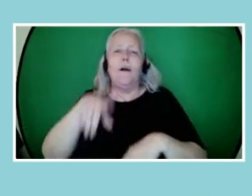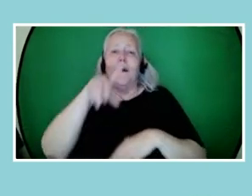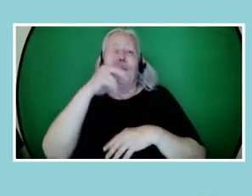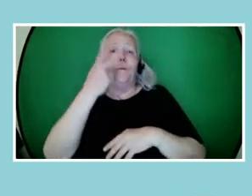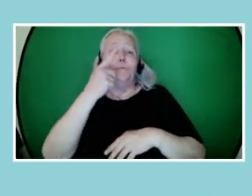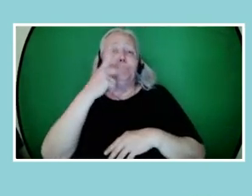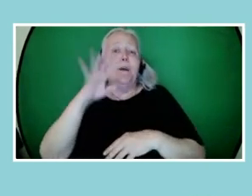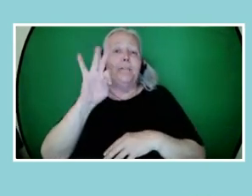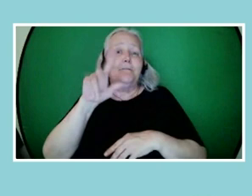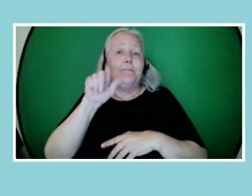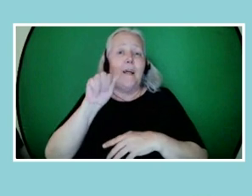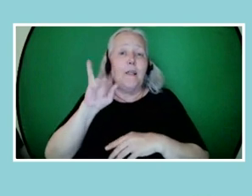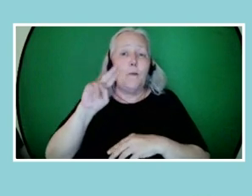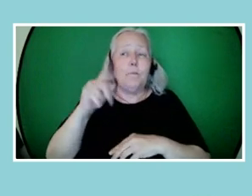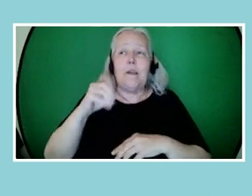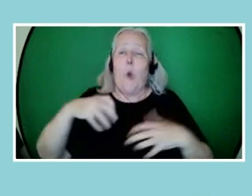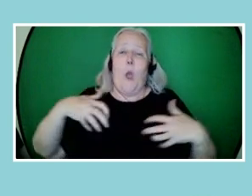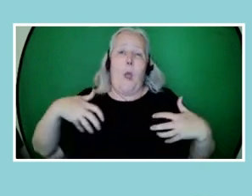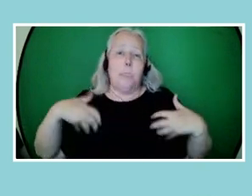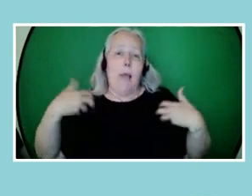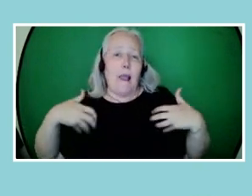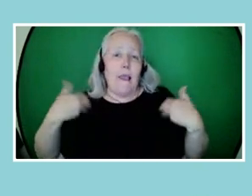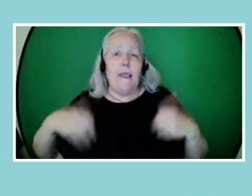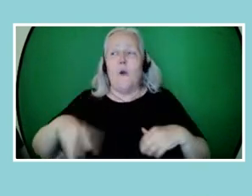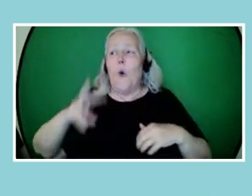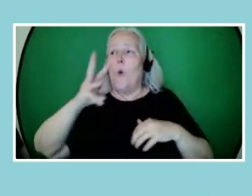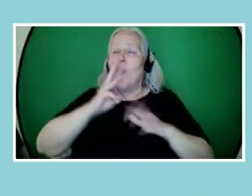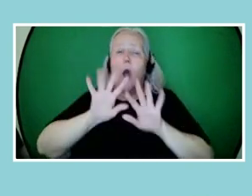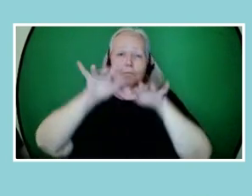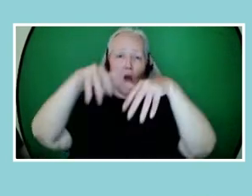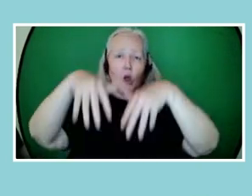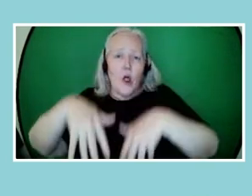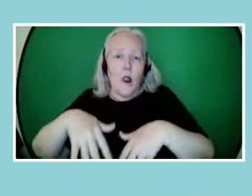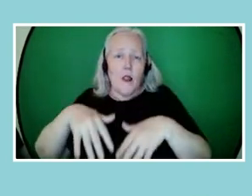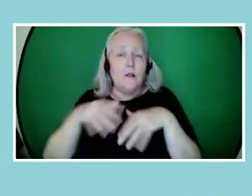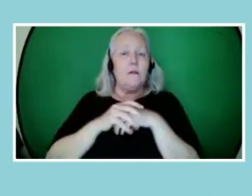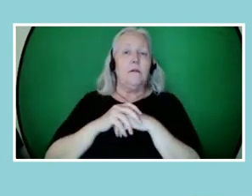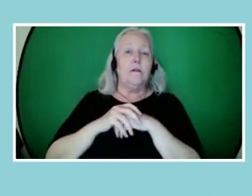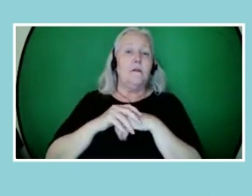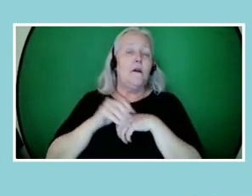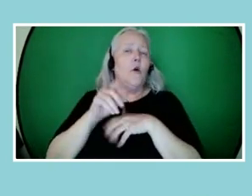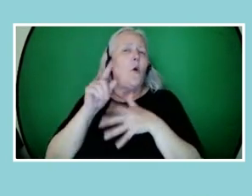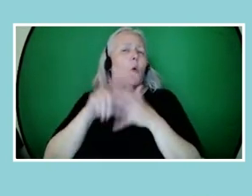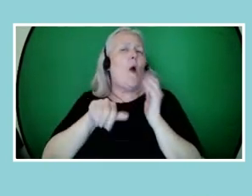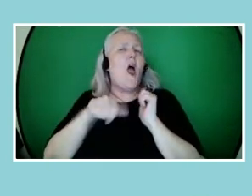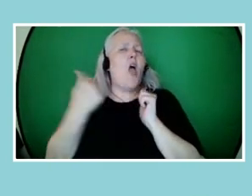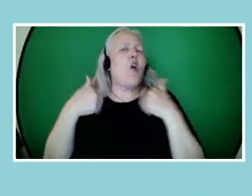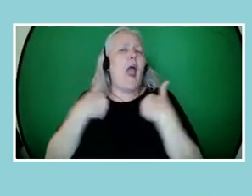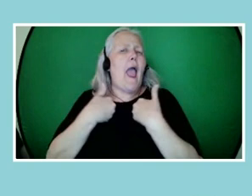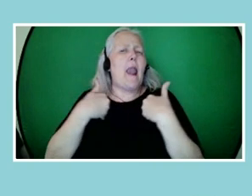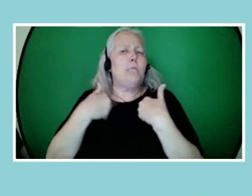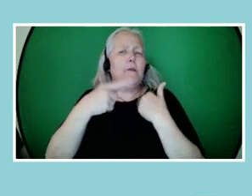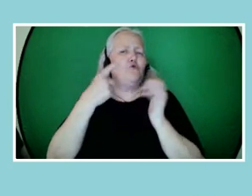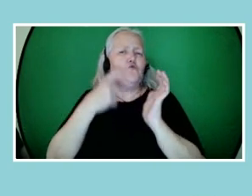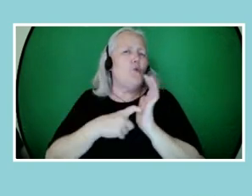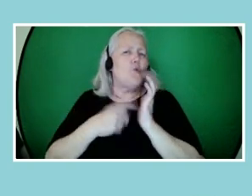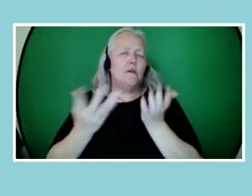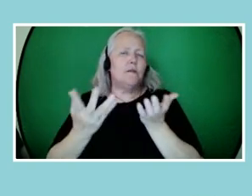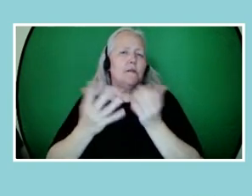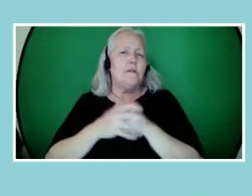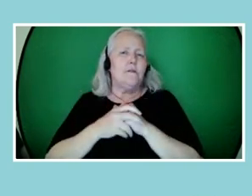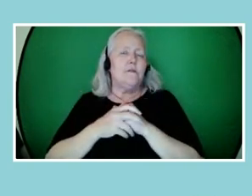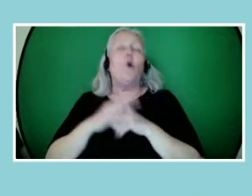a waterfall. Did anybody ever see any other animals? Right, there were some